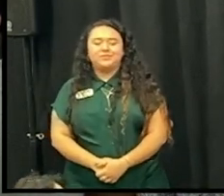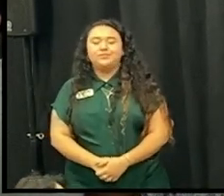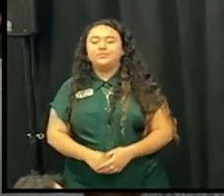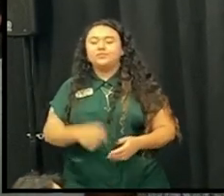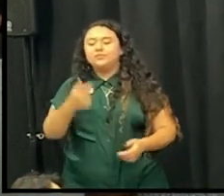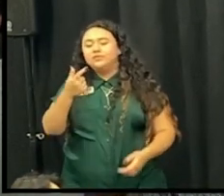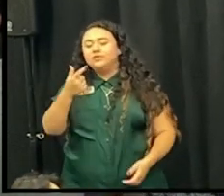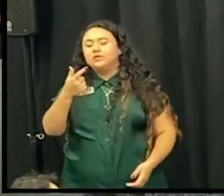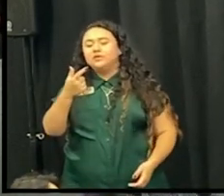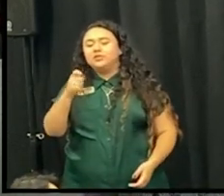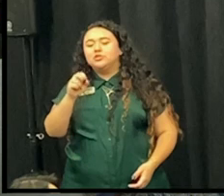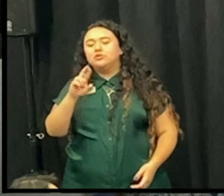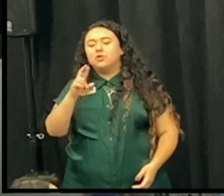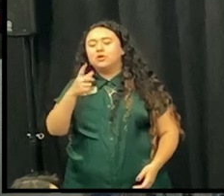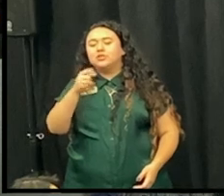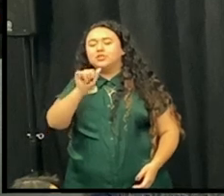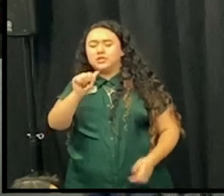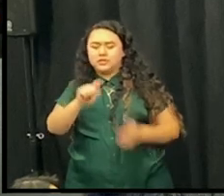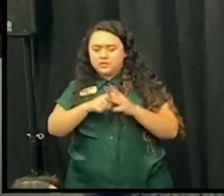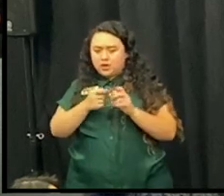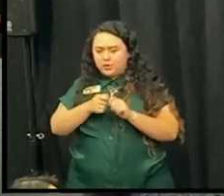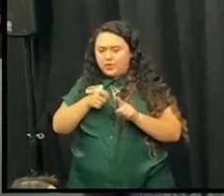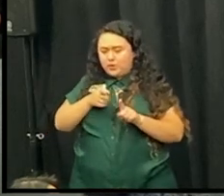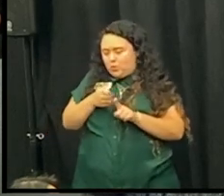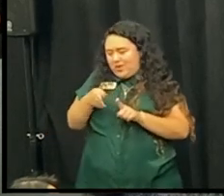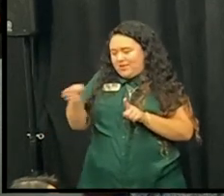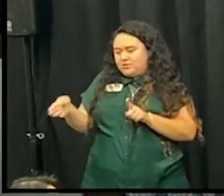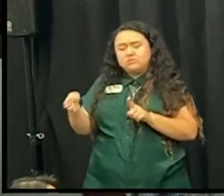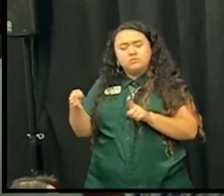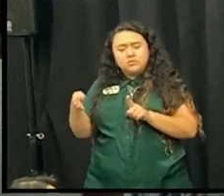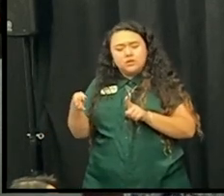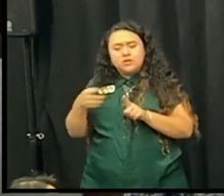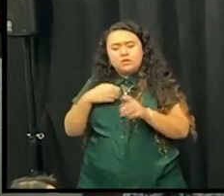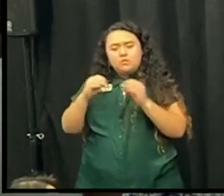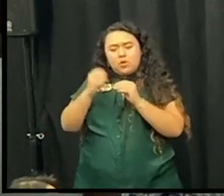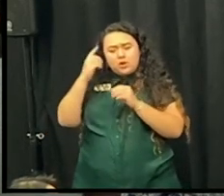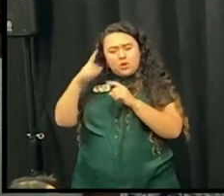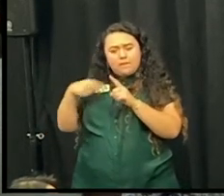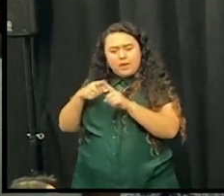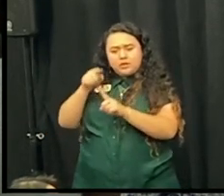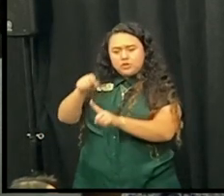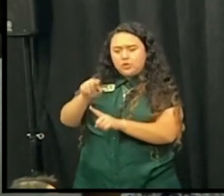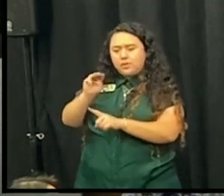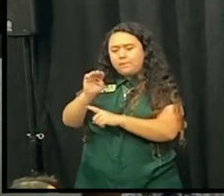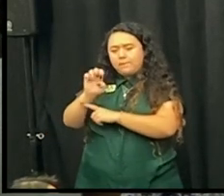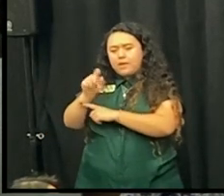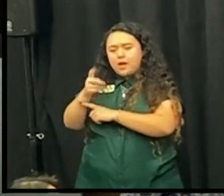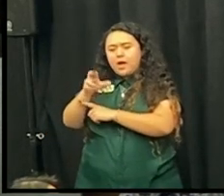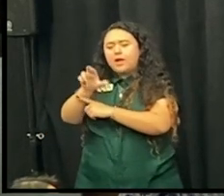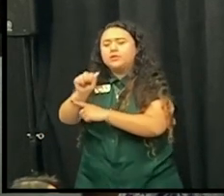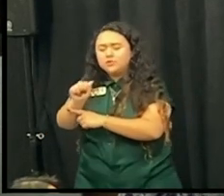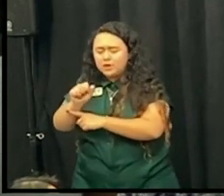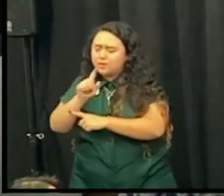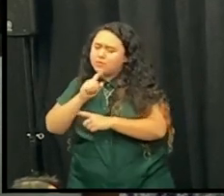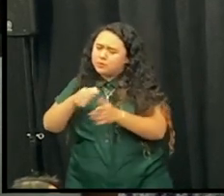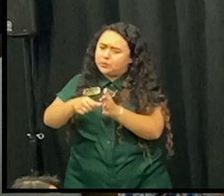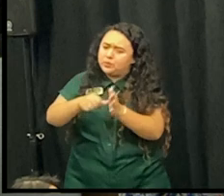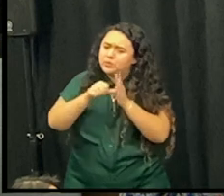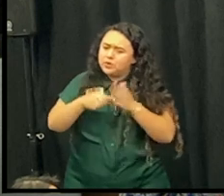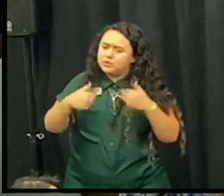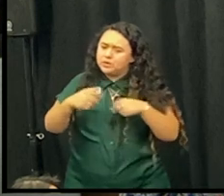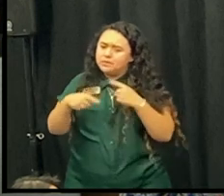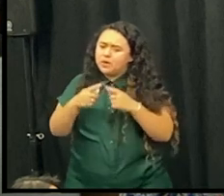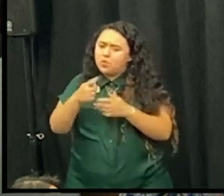Georgia, let's start with you, because the more I get to know you and the more I get to know about Maestra, the more impressed I am about what